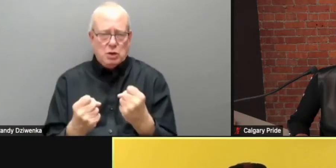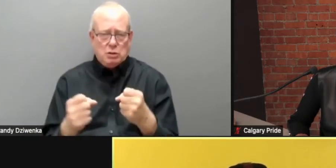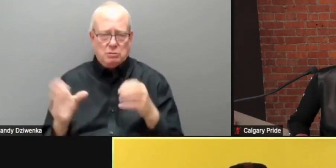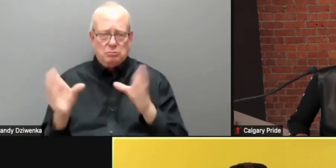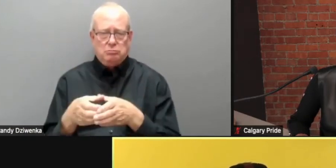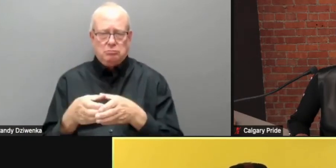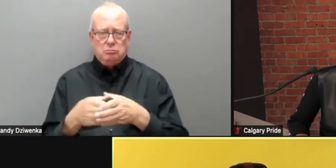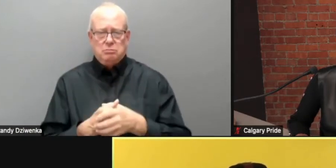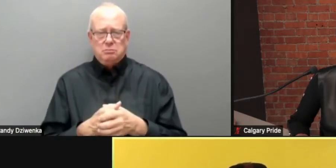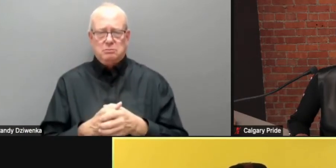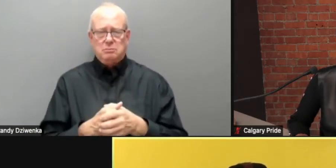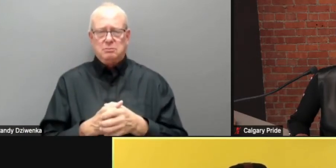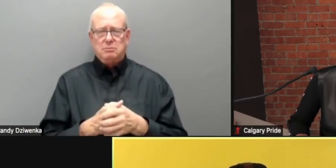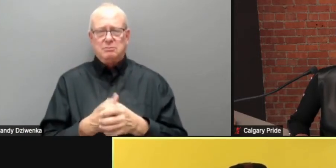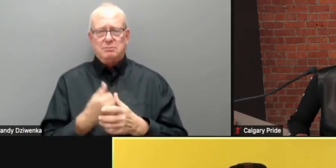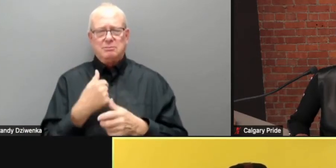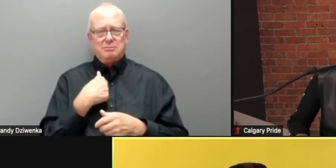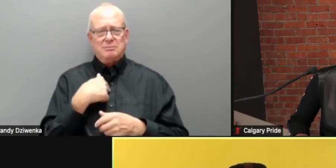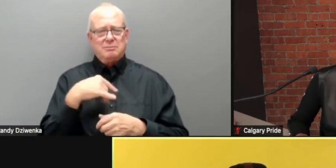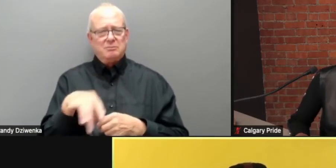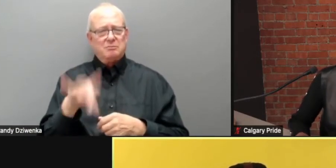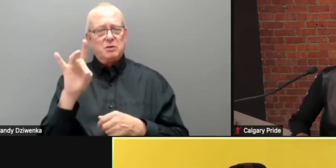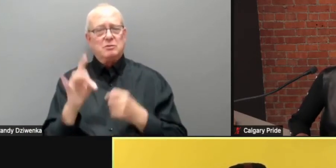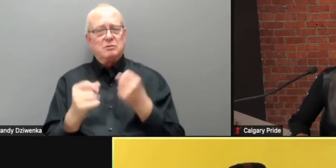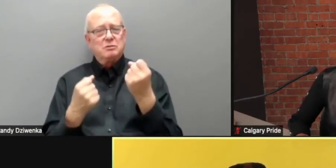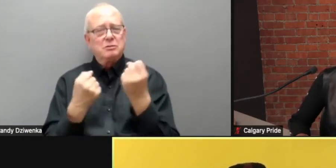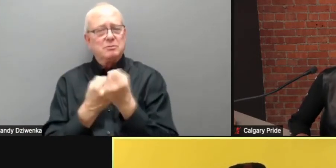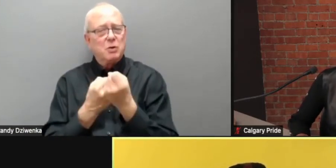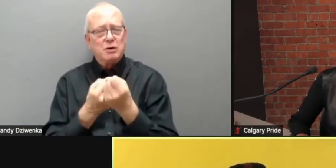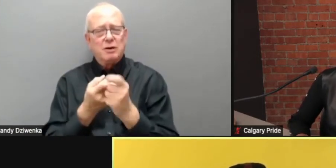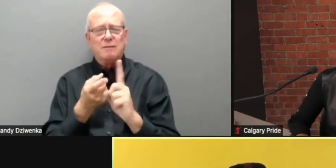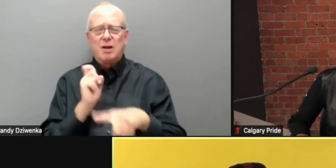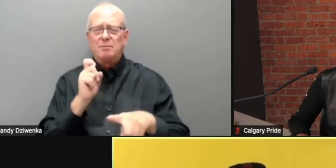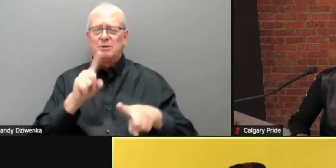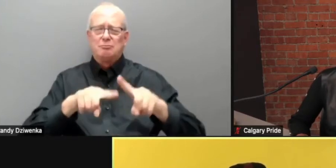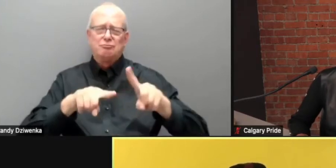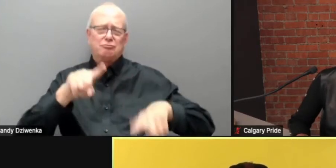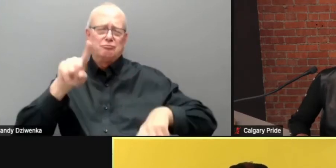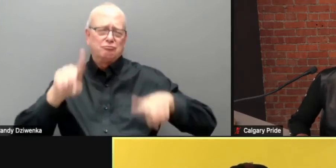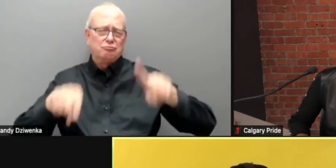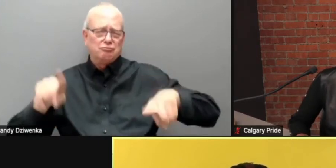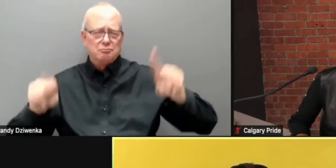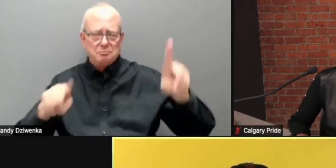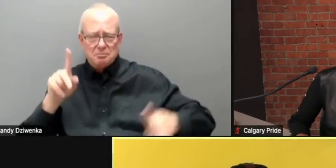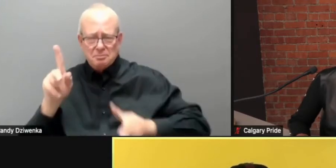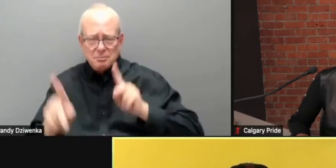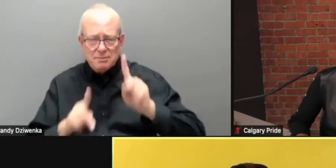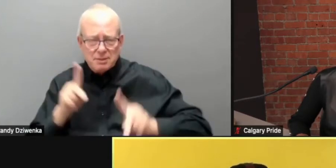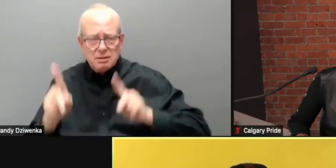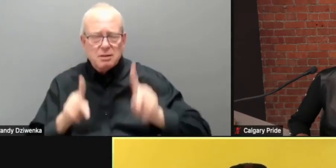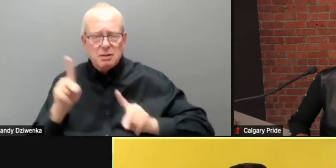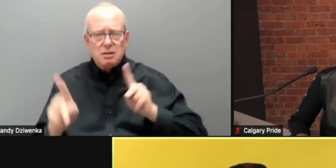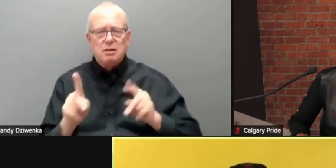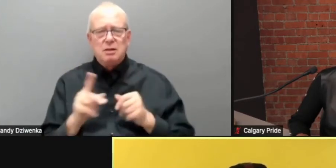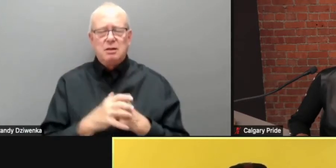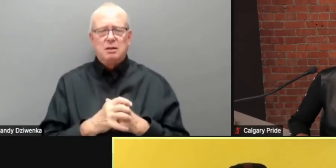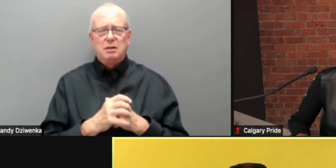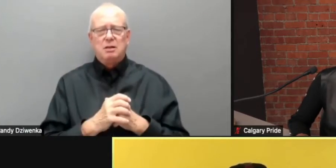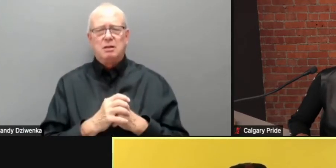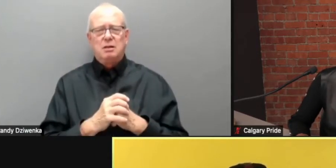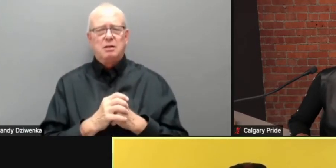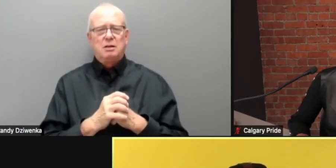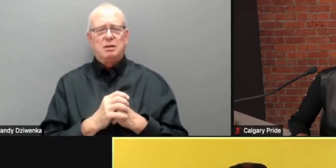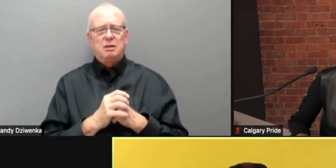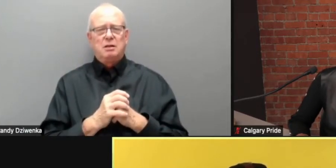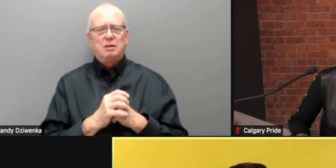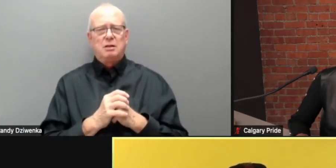that is something which helps because as I've mentioned, an ally is somebody who helps to mainstream our issues. You may be of different color, you may be